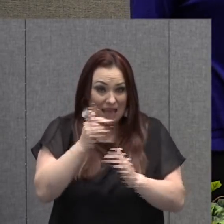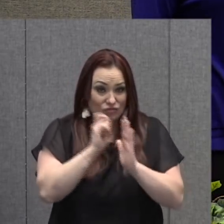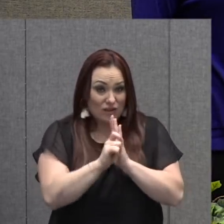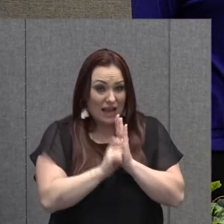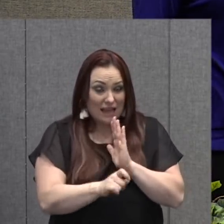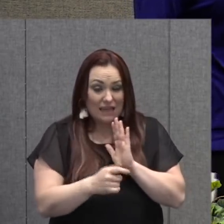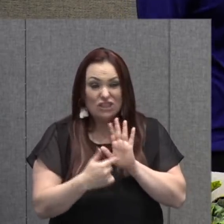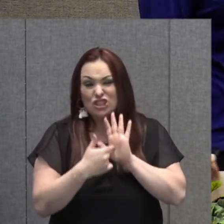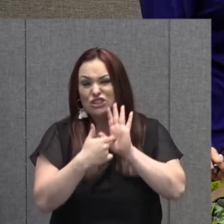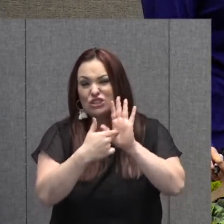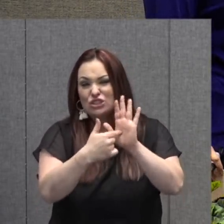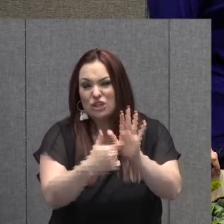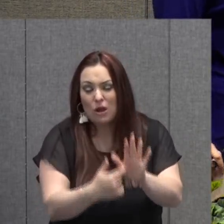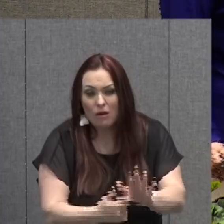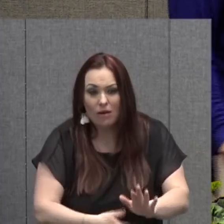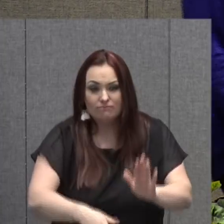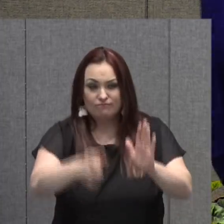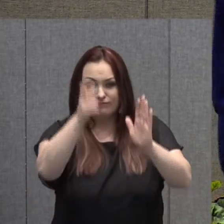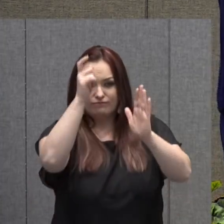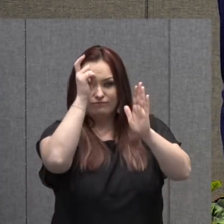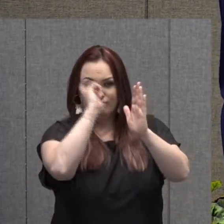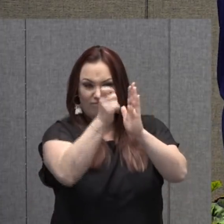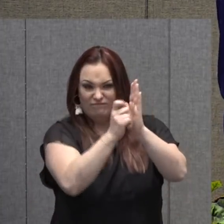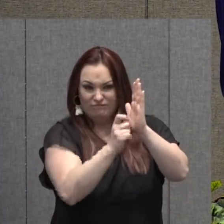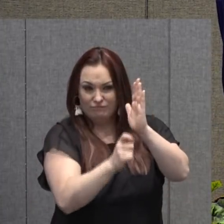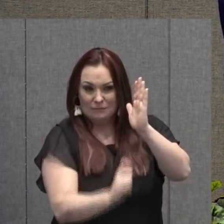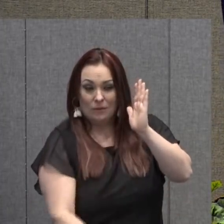you, just blob it out down on paper.